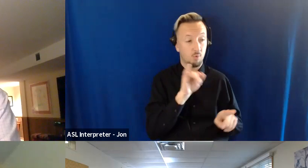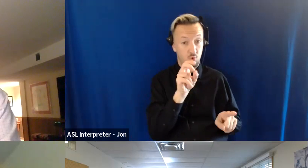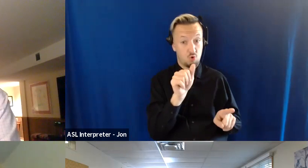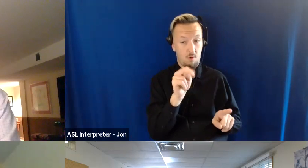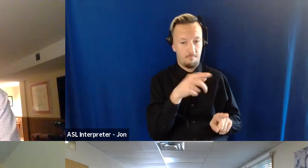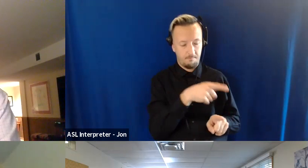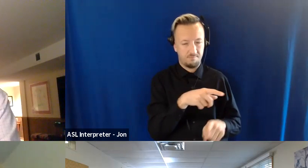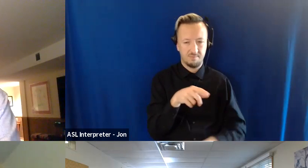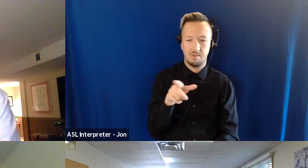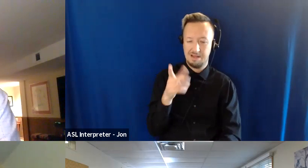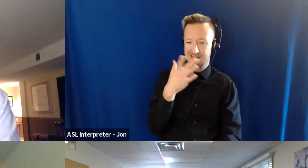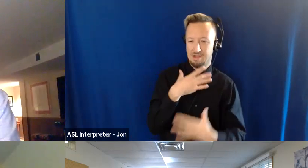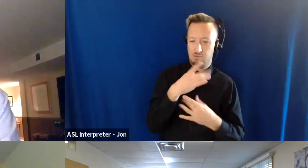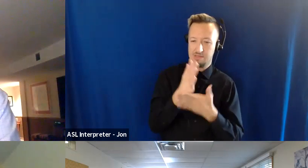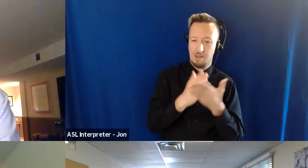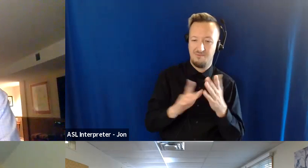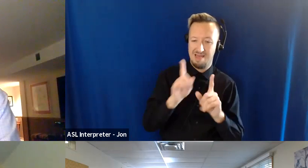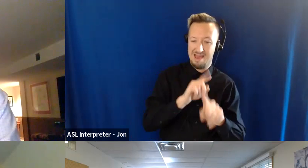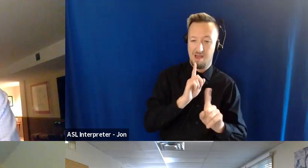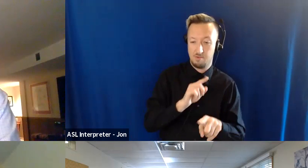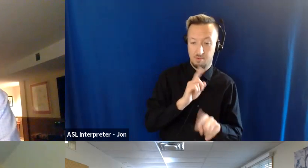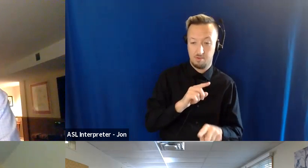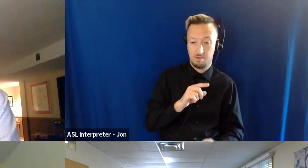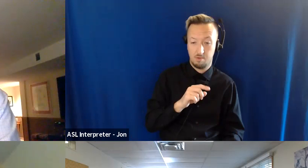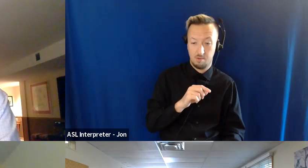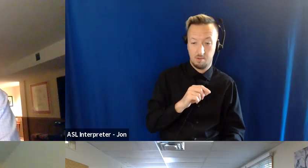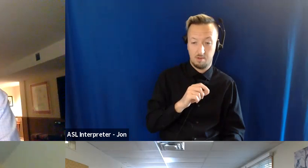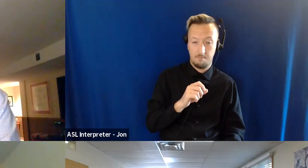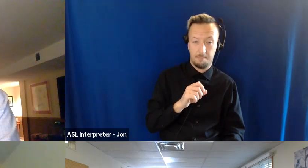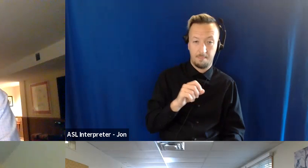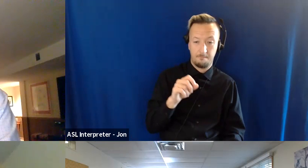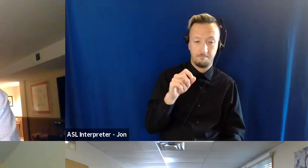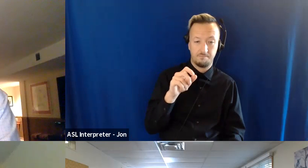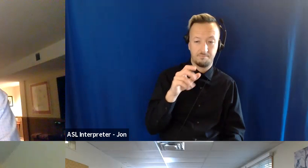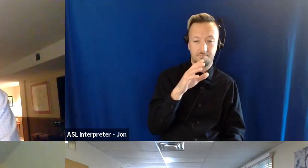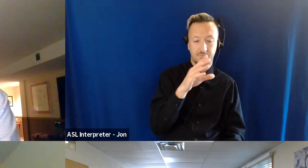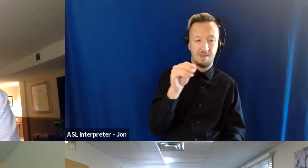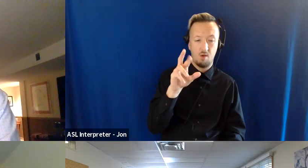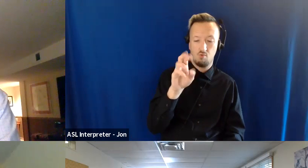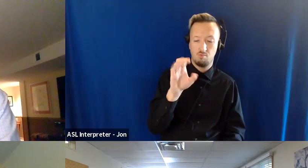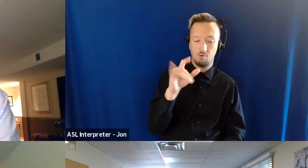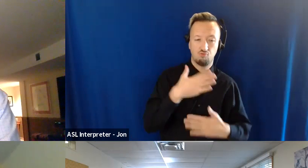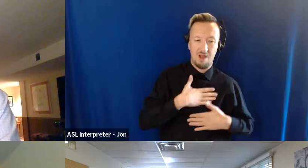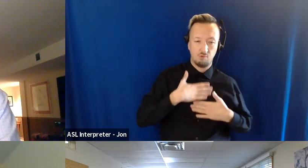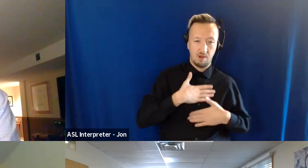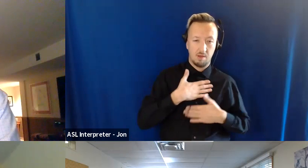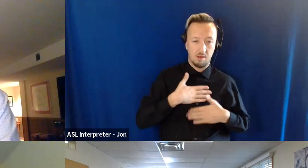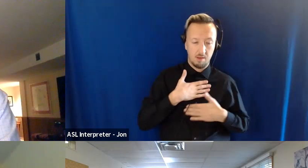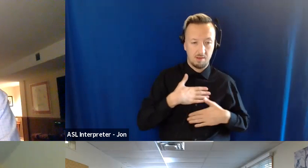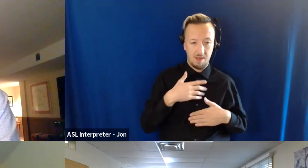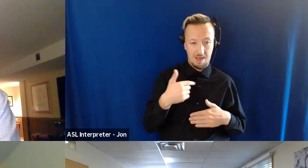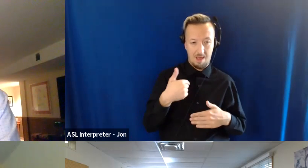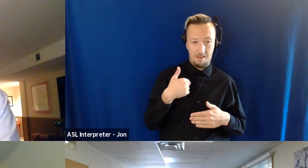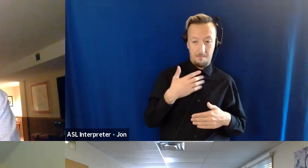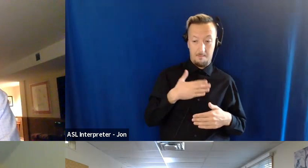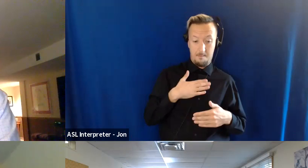listen to some of the answers of the question, especially like with Andrew and the recreation, because that's one of mine. I acquired my